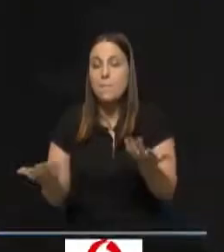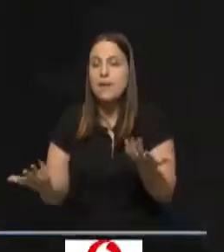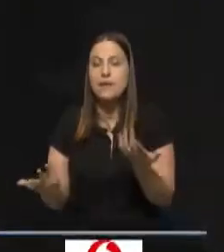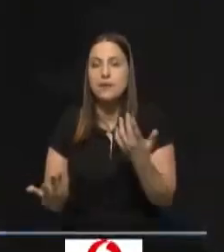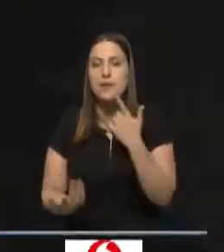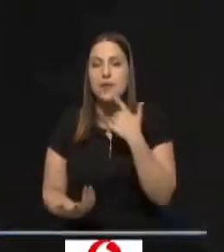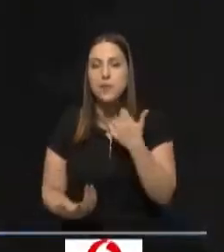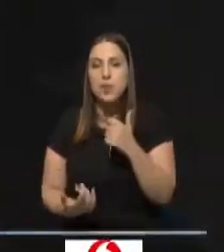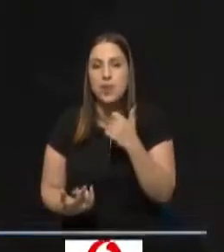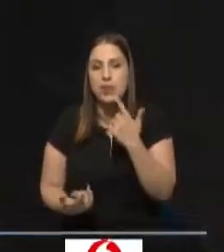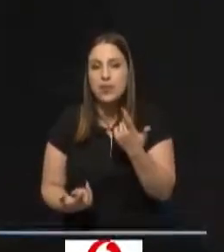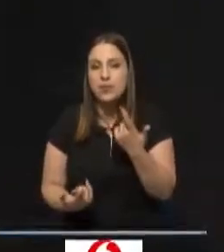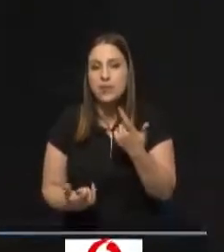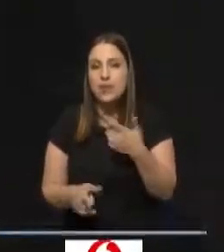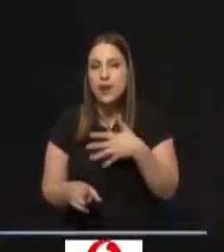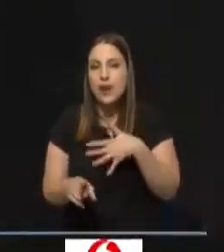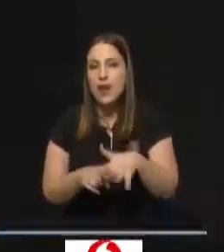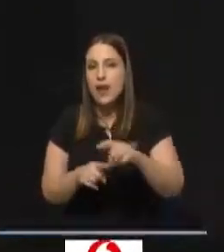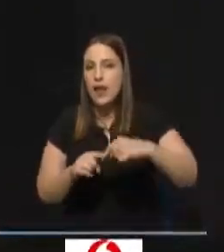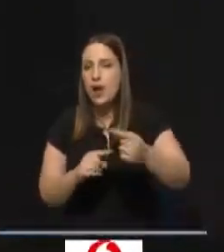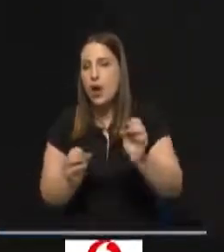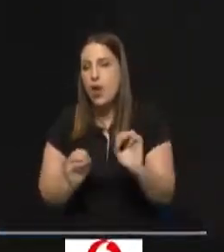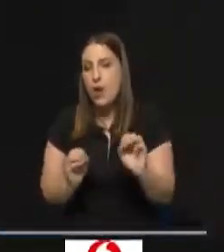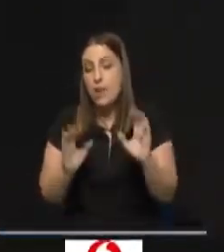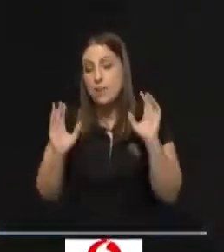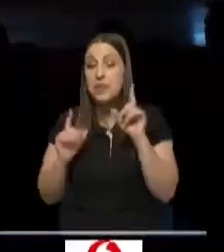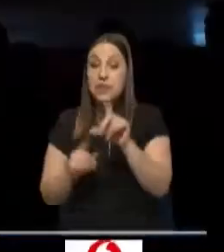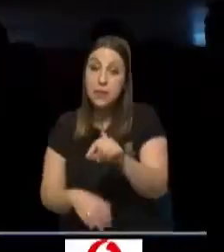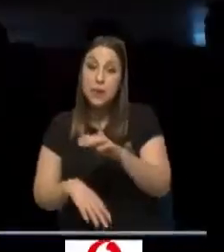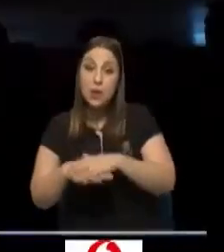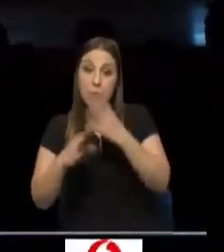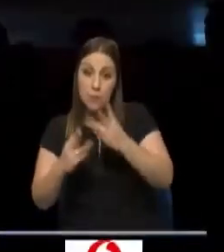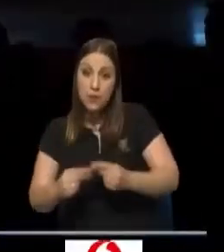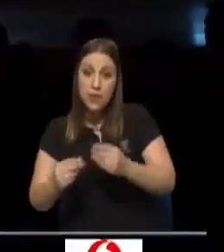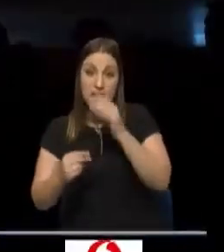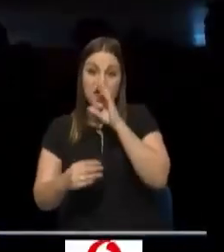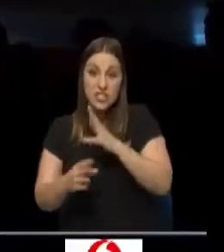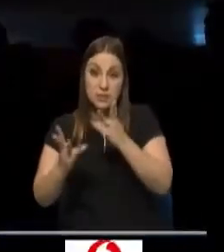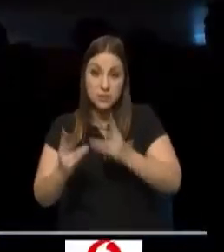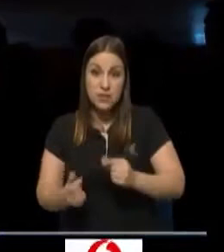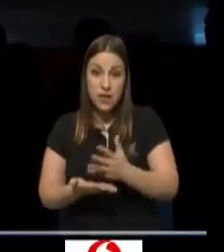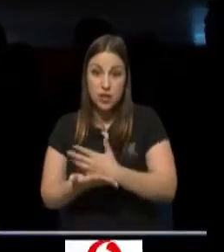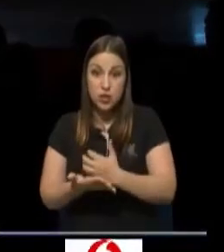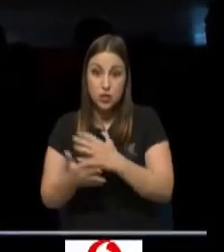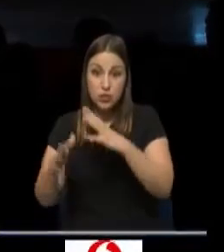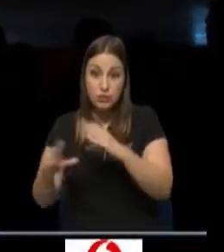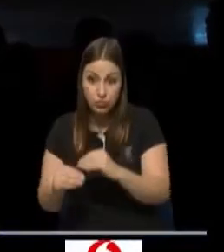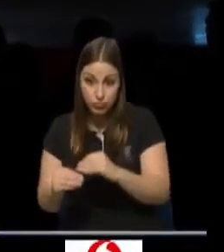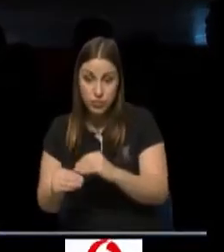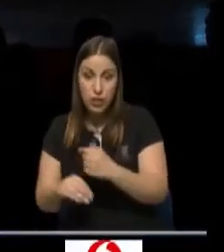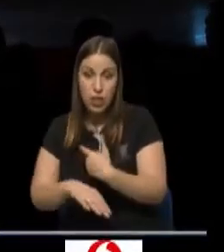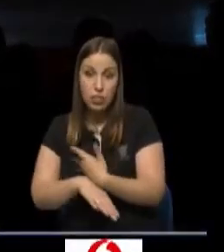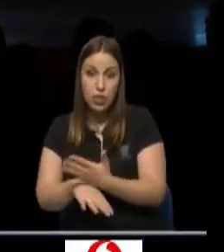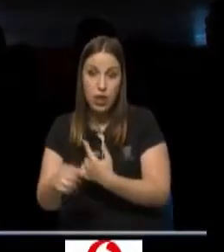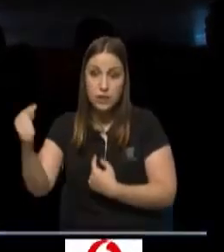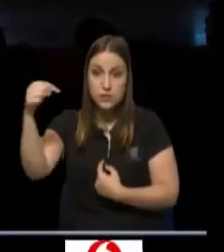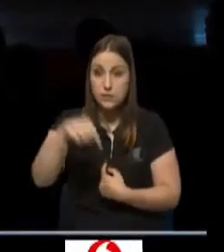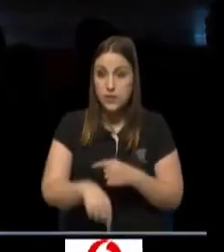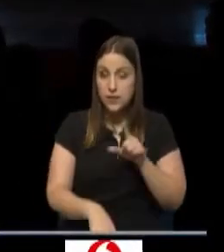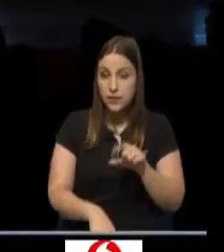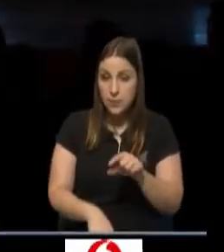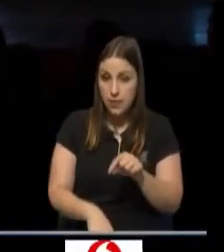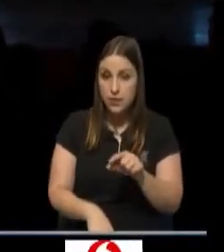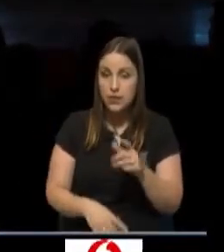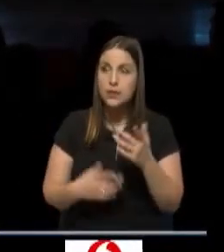But we can't say that this is only a reflection, so, because there's the lack of resources. The